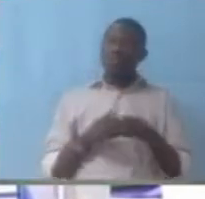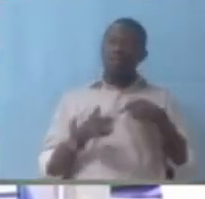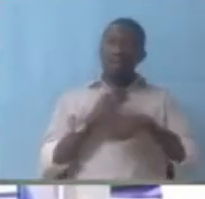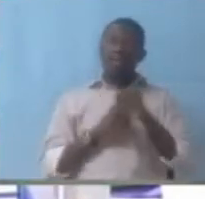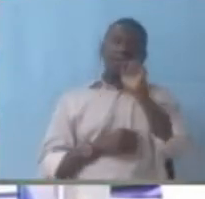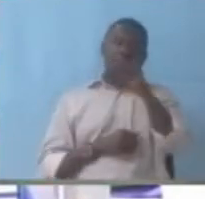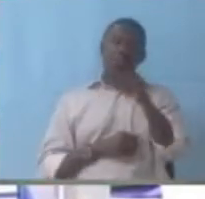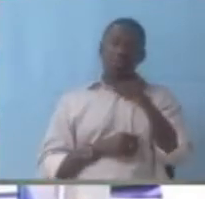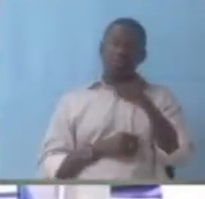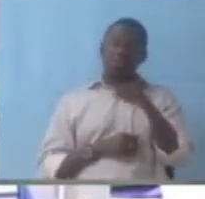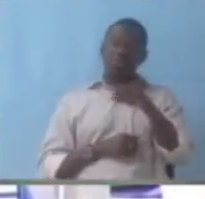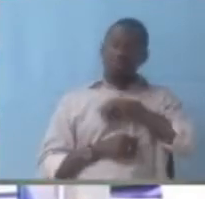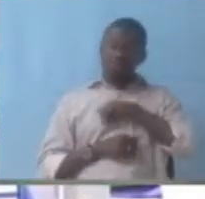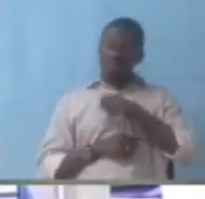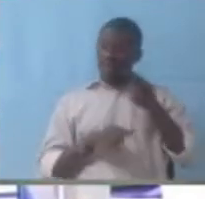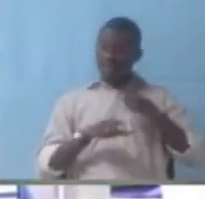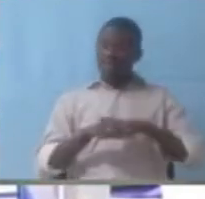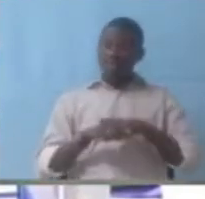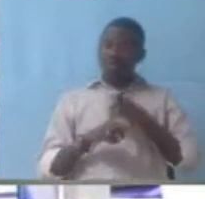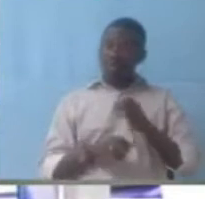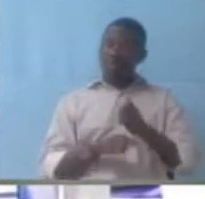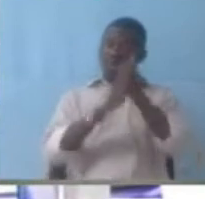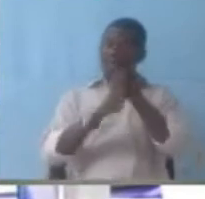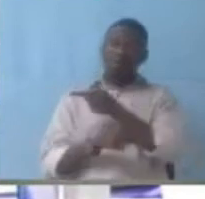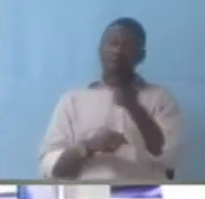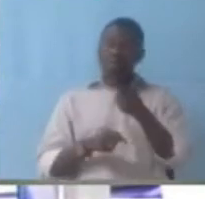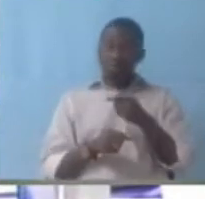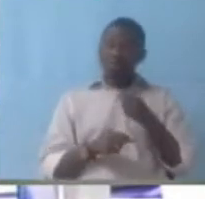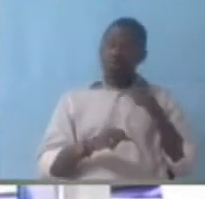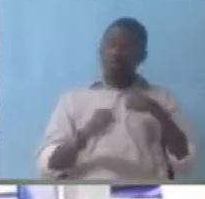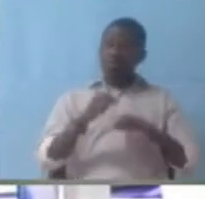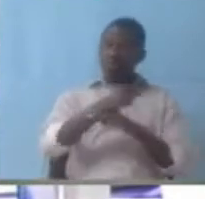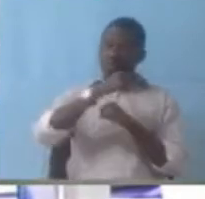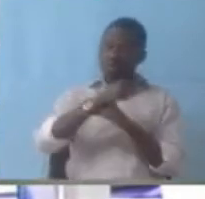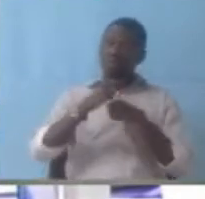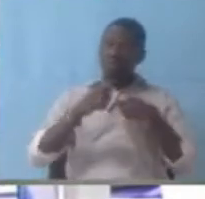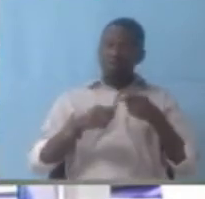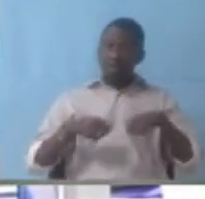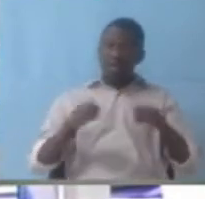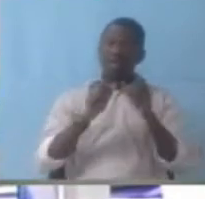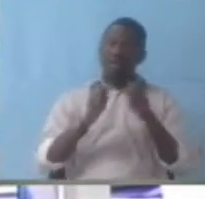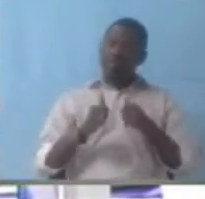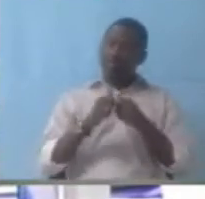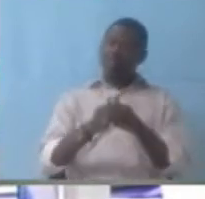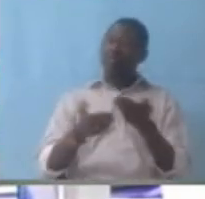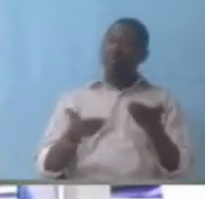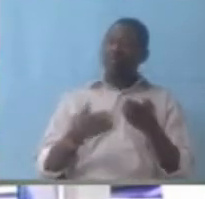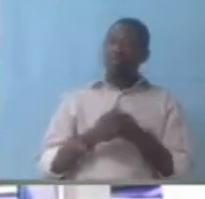do it for Kundungo, what women able Makamoto, a catamulti me along with ye de malapuria call tamandino wanyama.